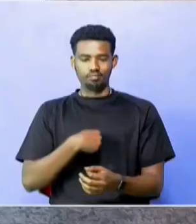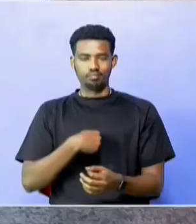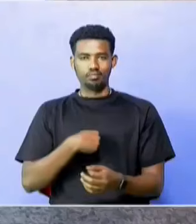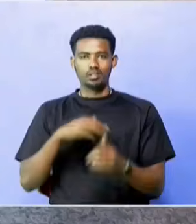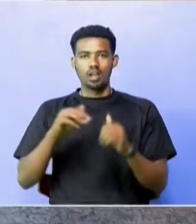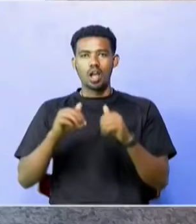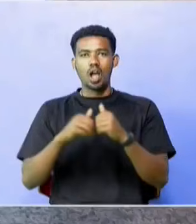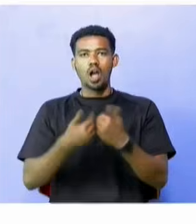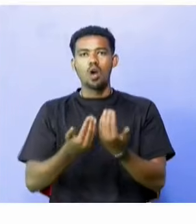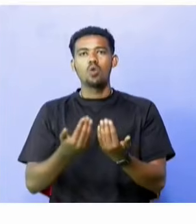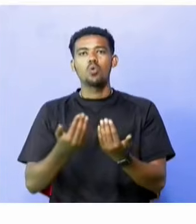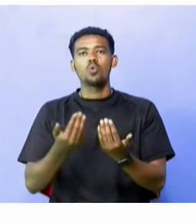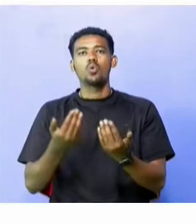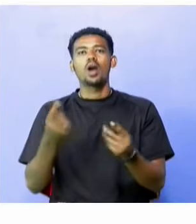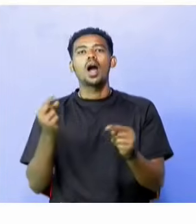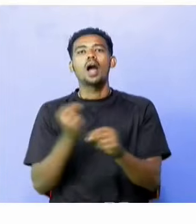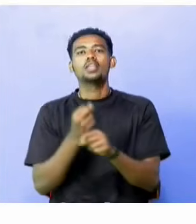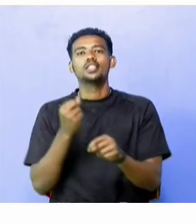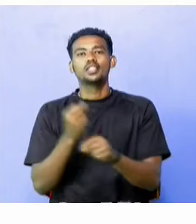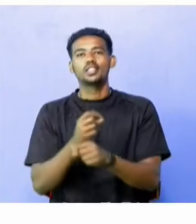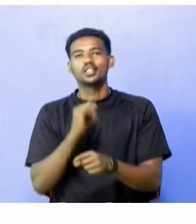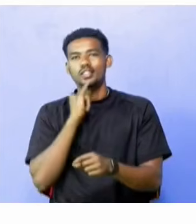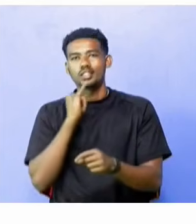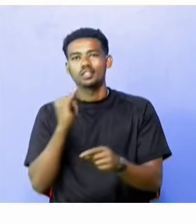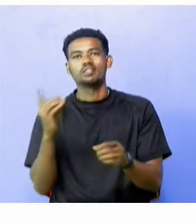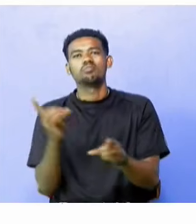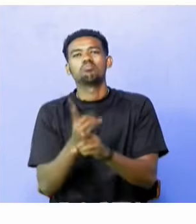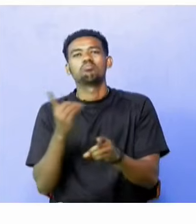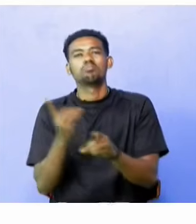an action is made. 1, how.